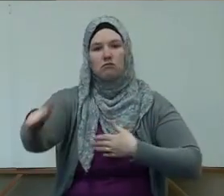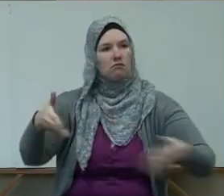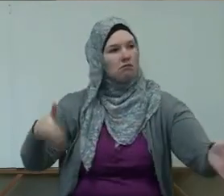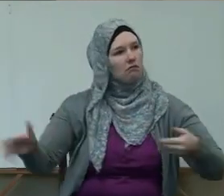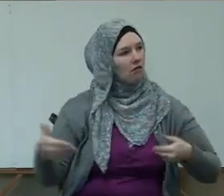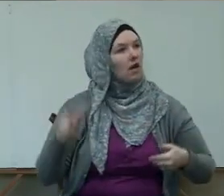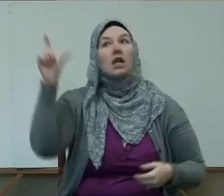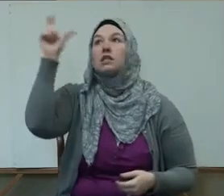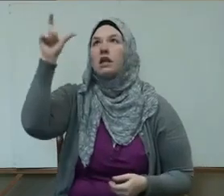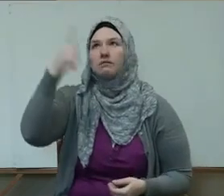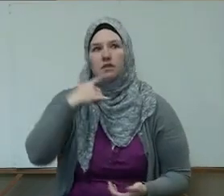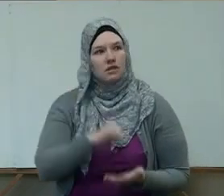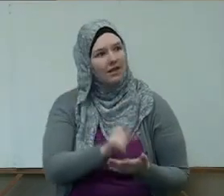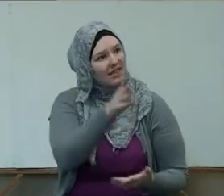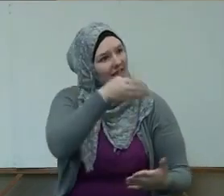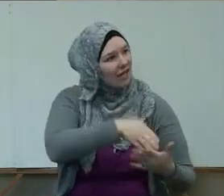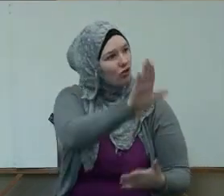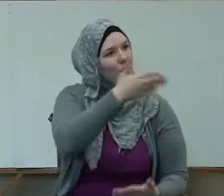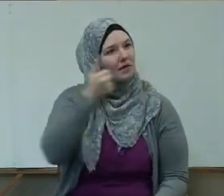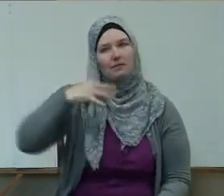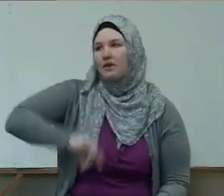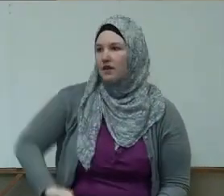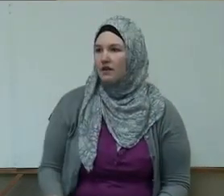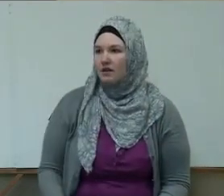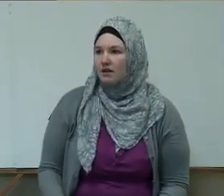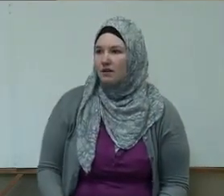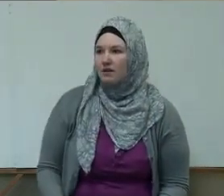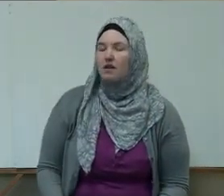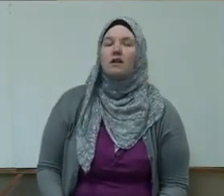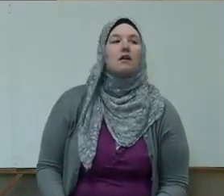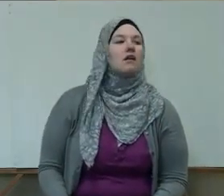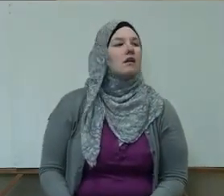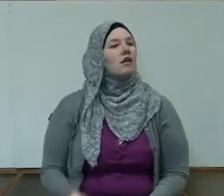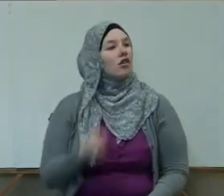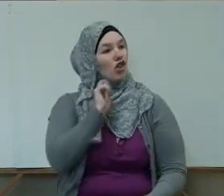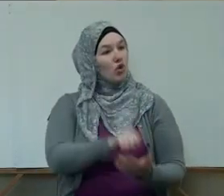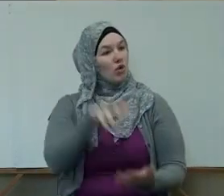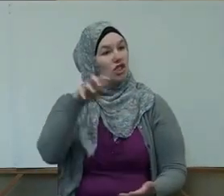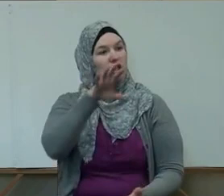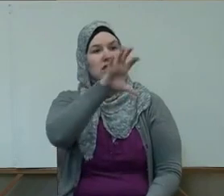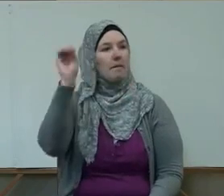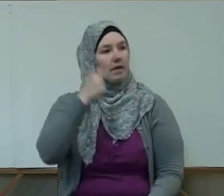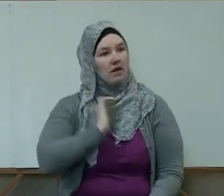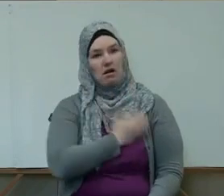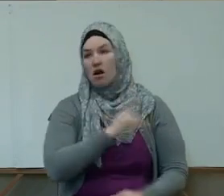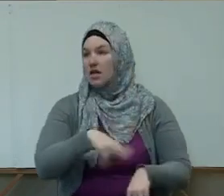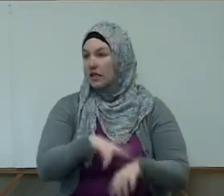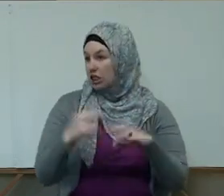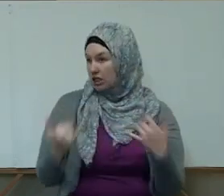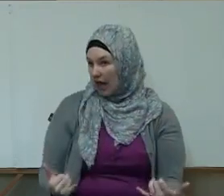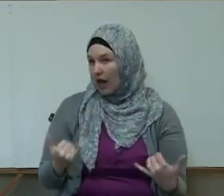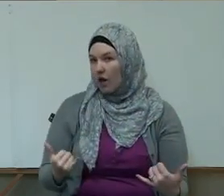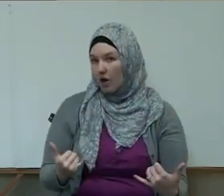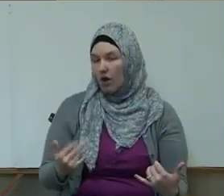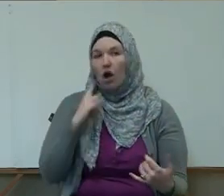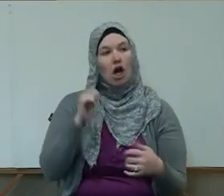even against your own interests. So the payback is that the richest companies in our nation now